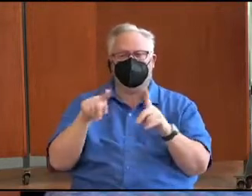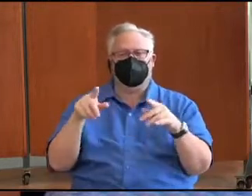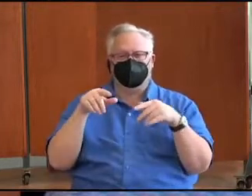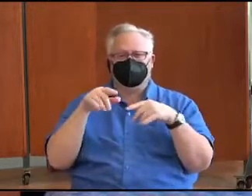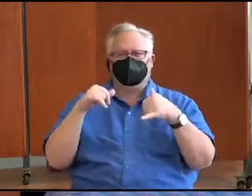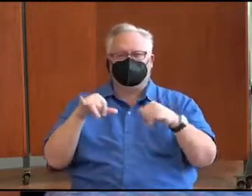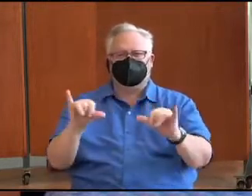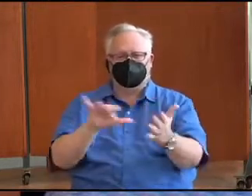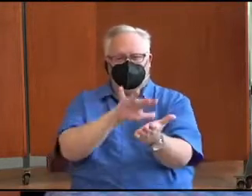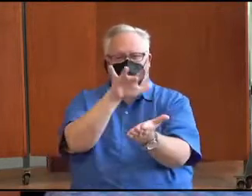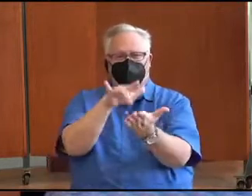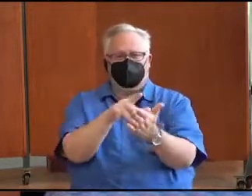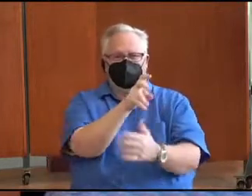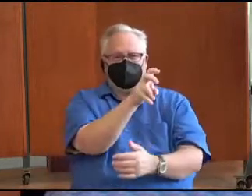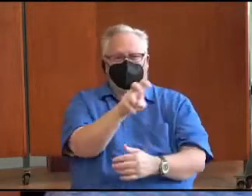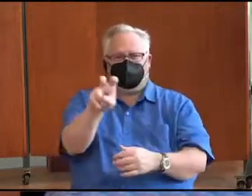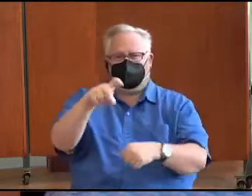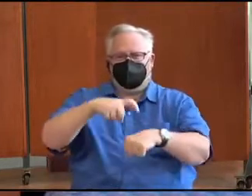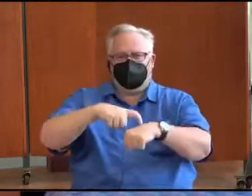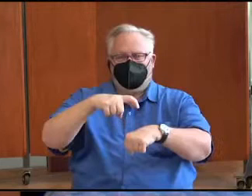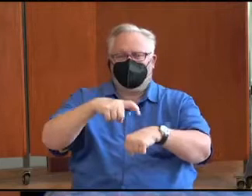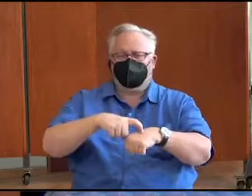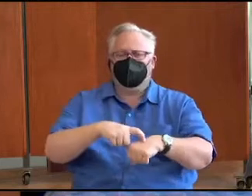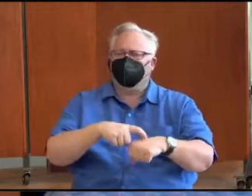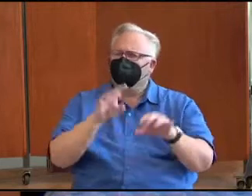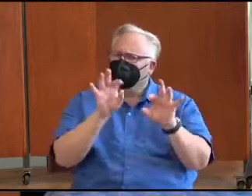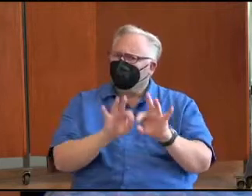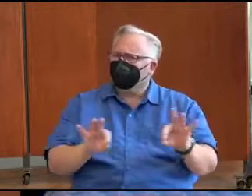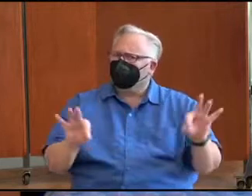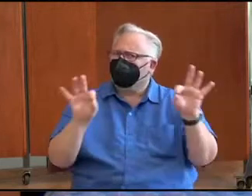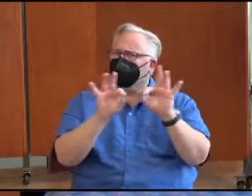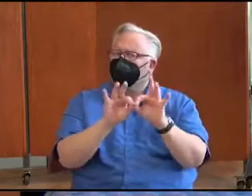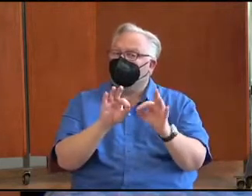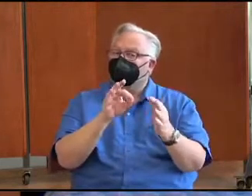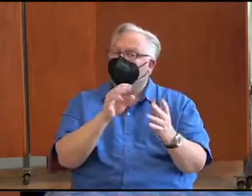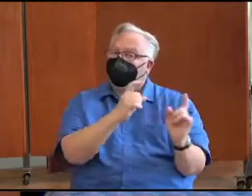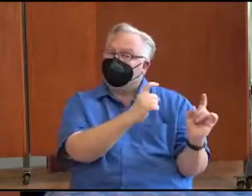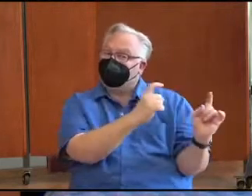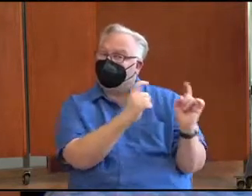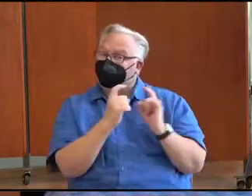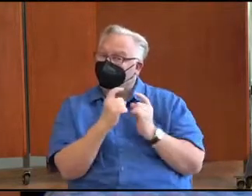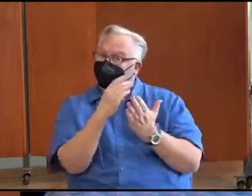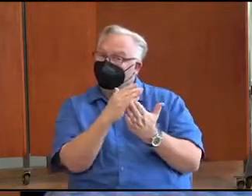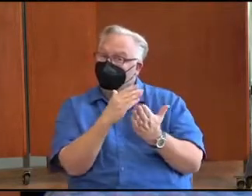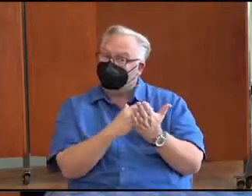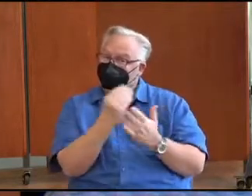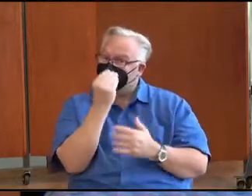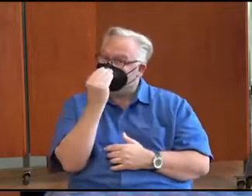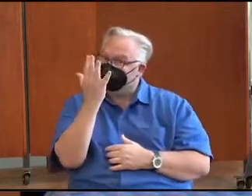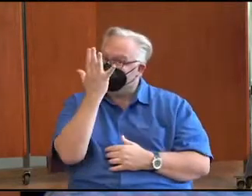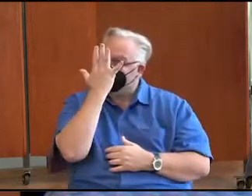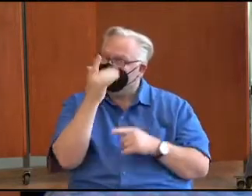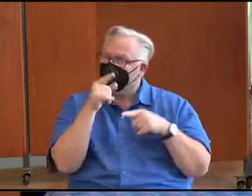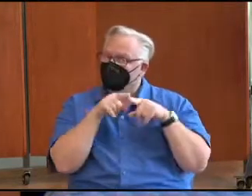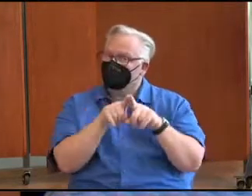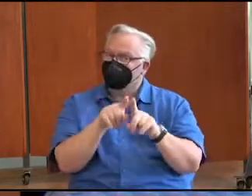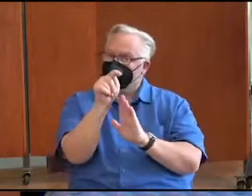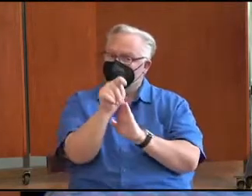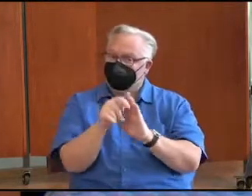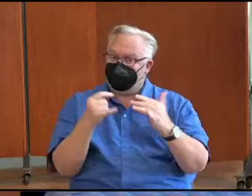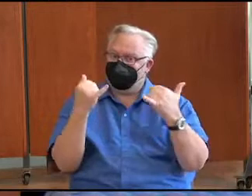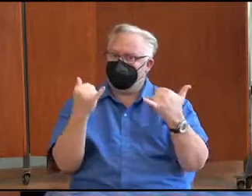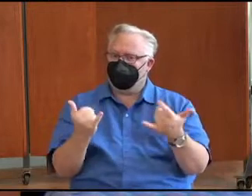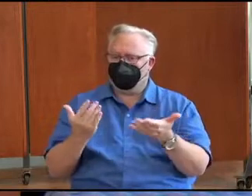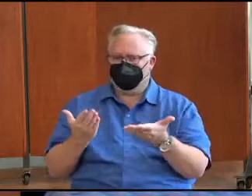it's so important that we bring forward the gifts and the lessons that we have learned in this time, because